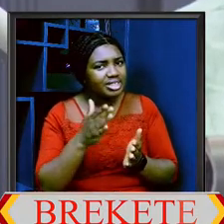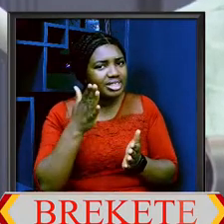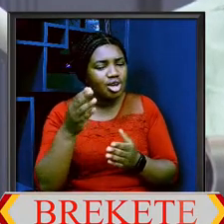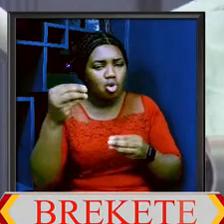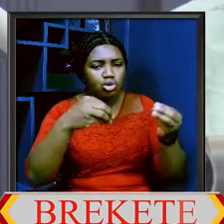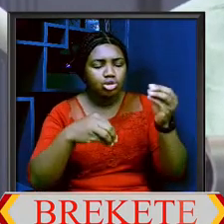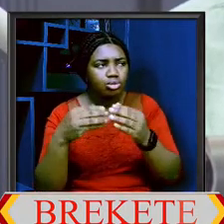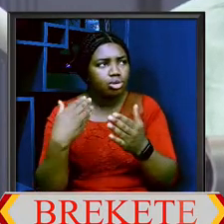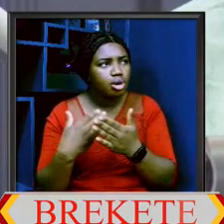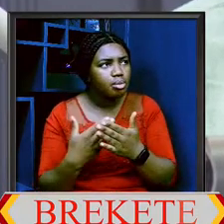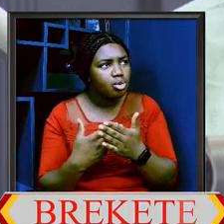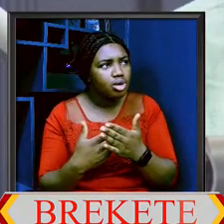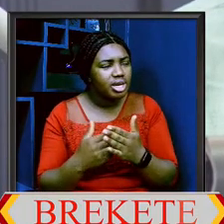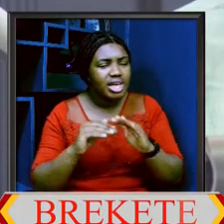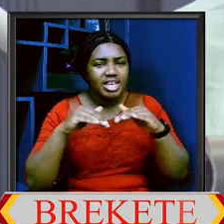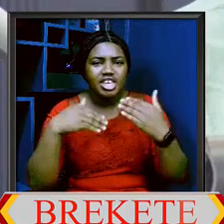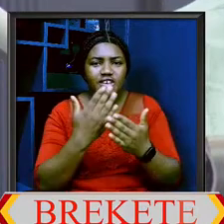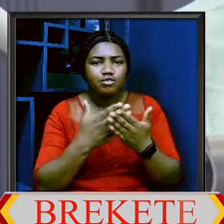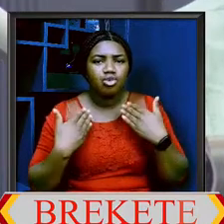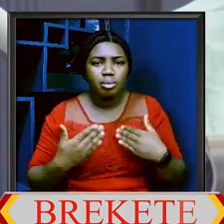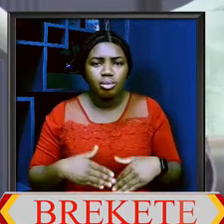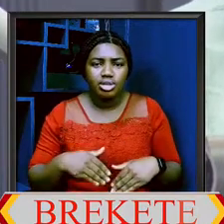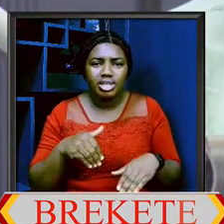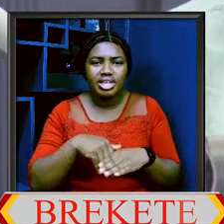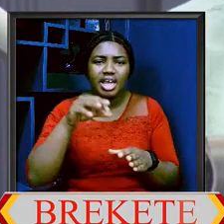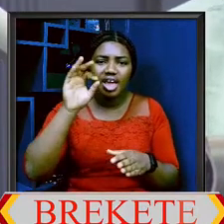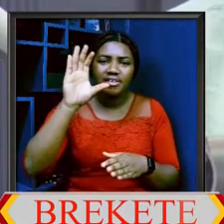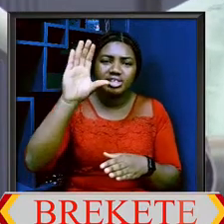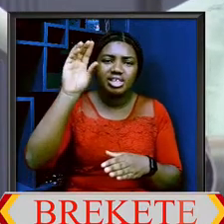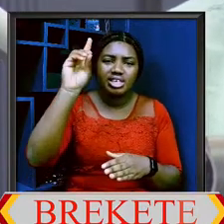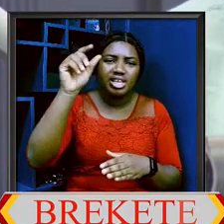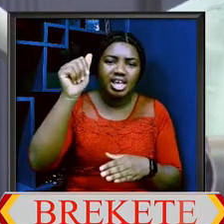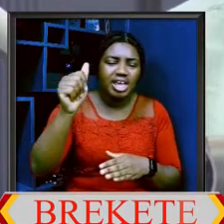contribute money yes sir give somebody for fcda